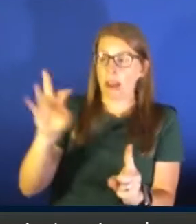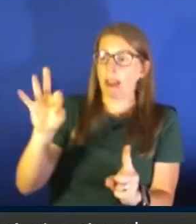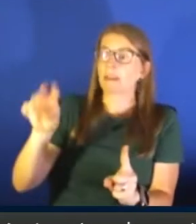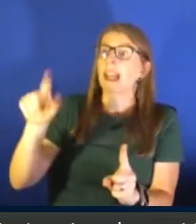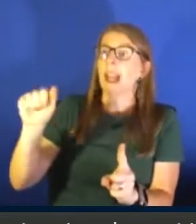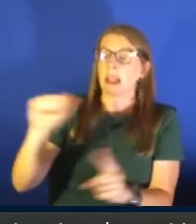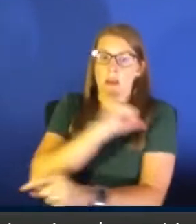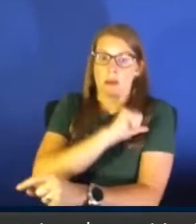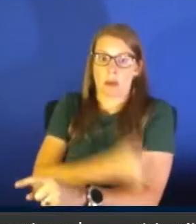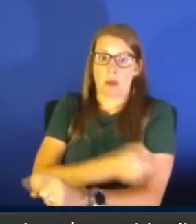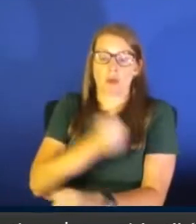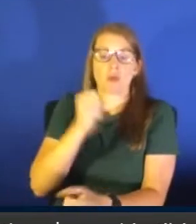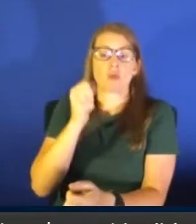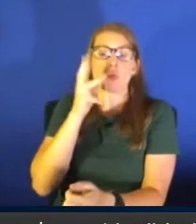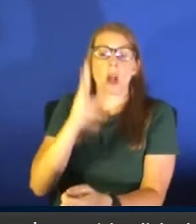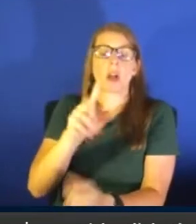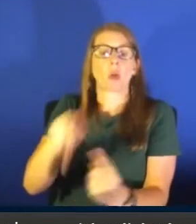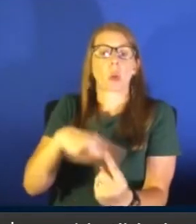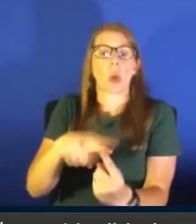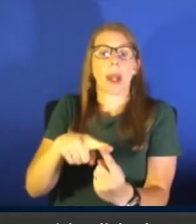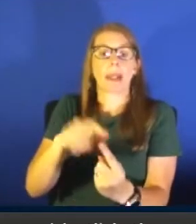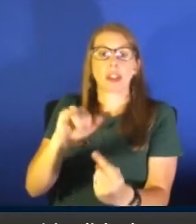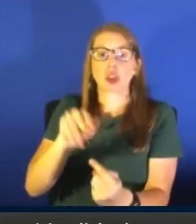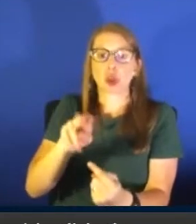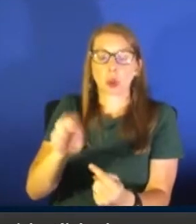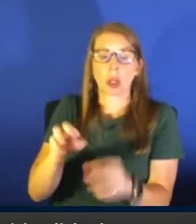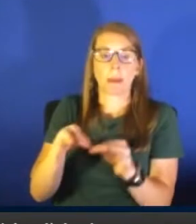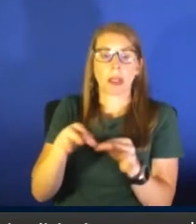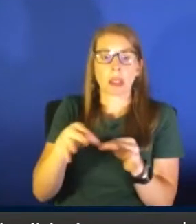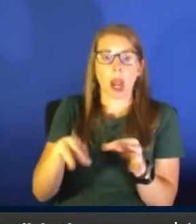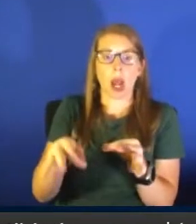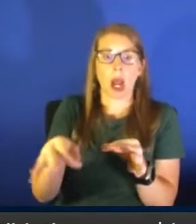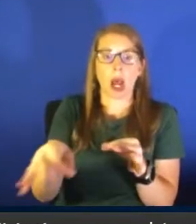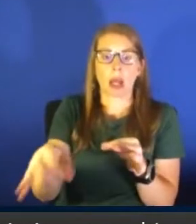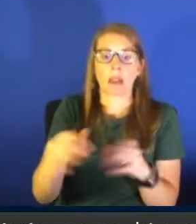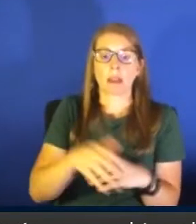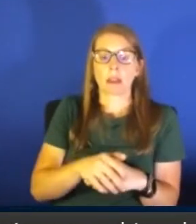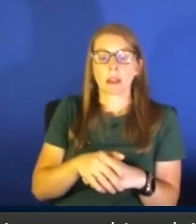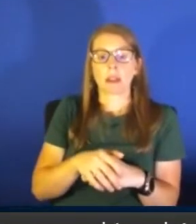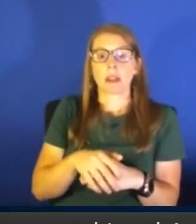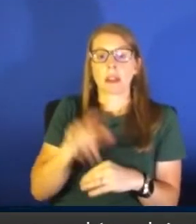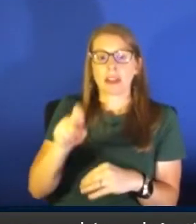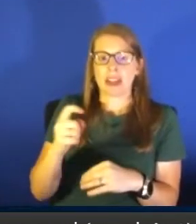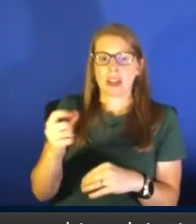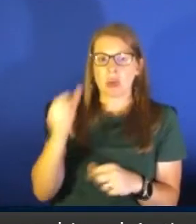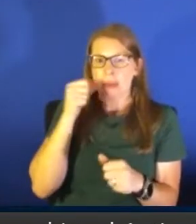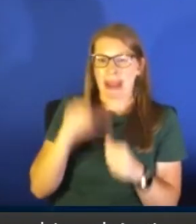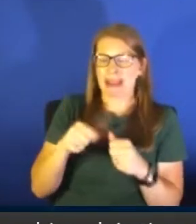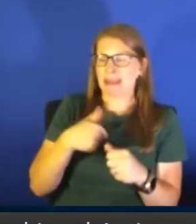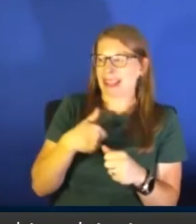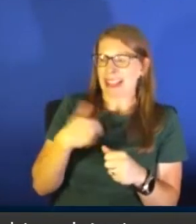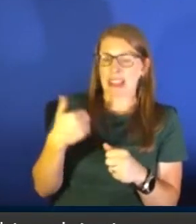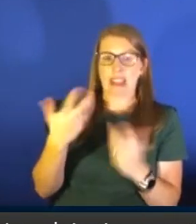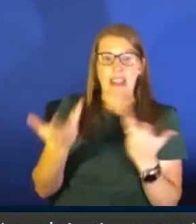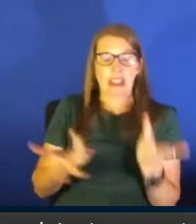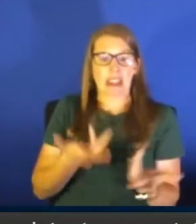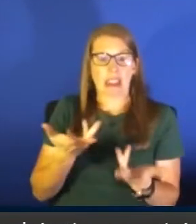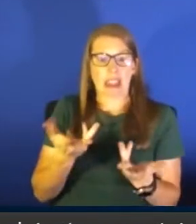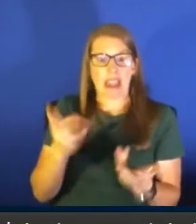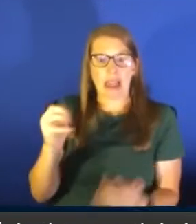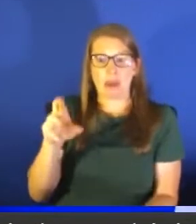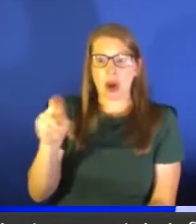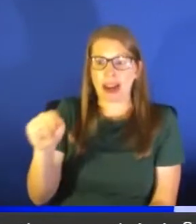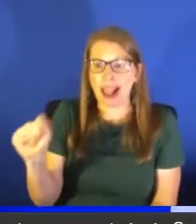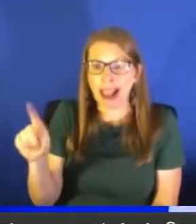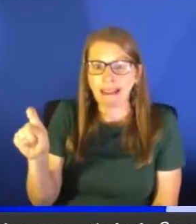authorization in June after delays. I mean, they are so late to the party. You need to remind me what type of vaccine this is. Is this an mRNA? This